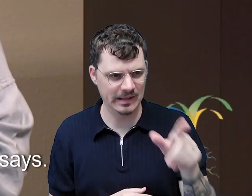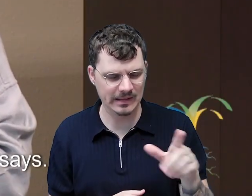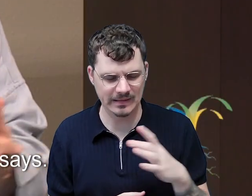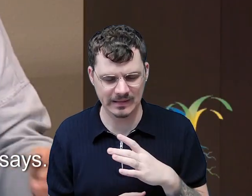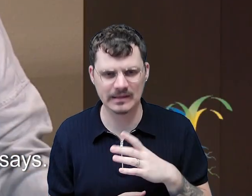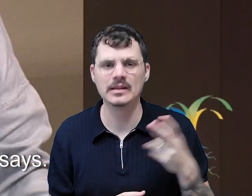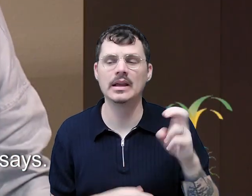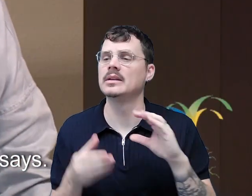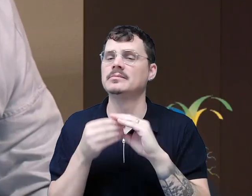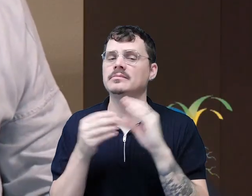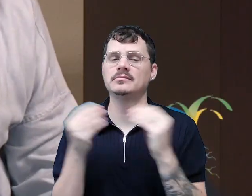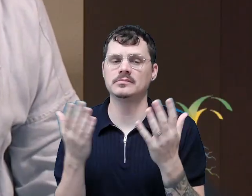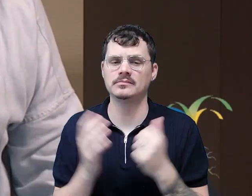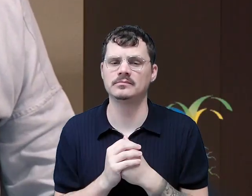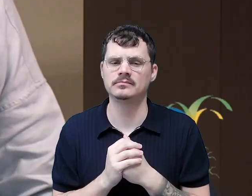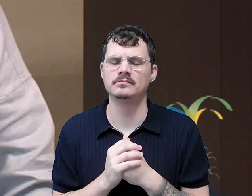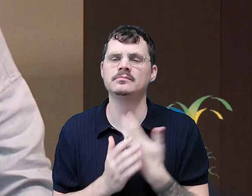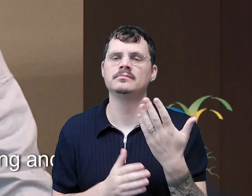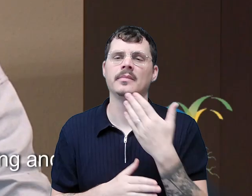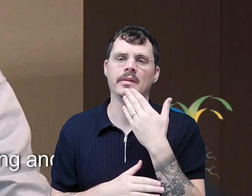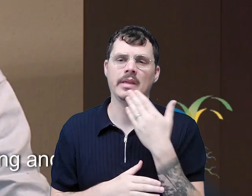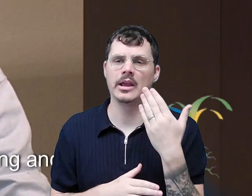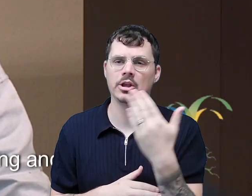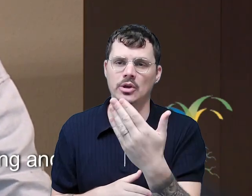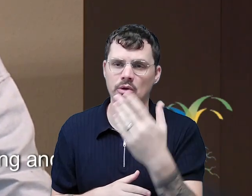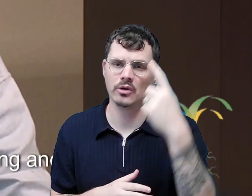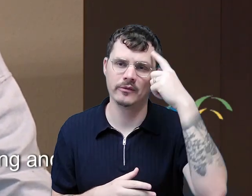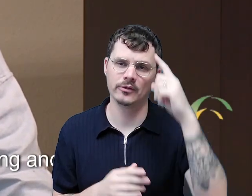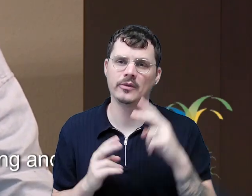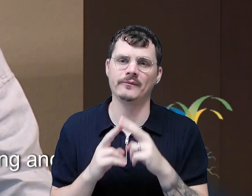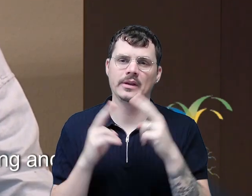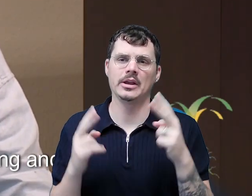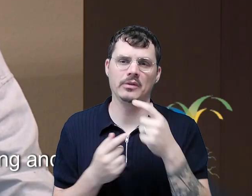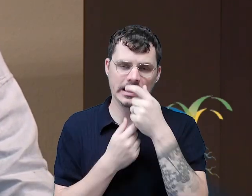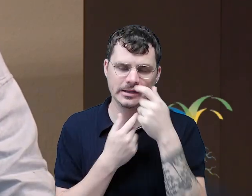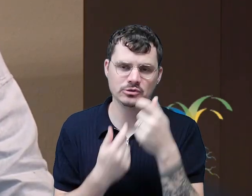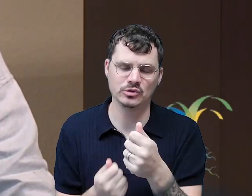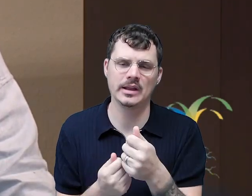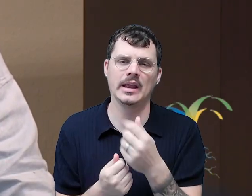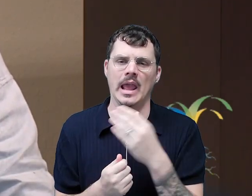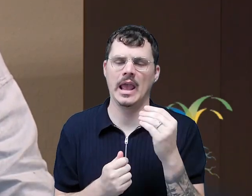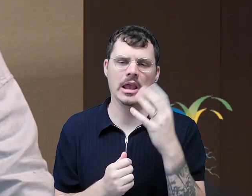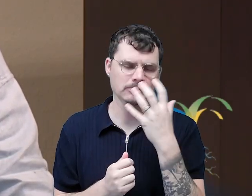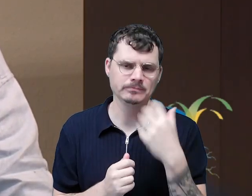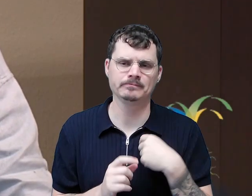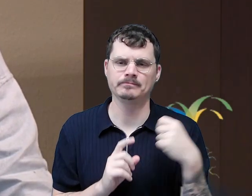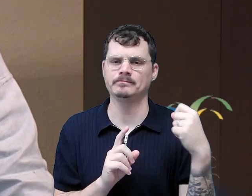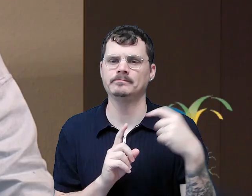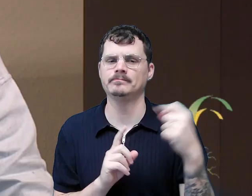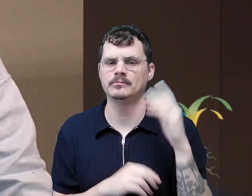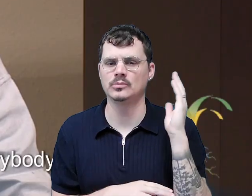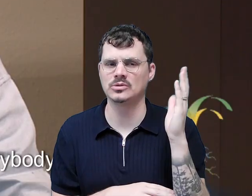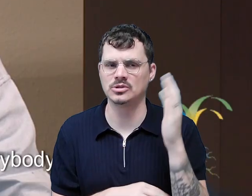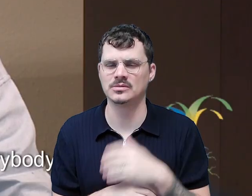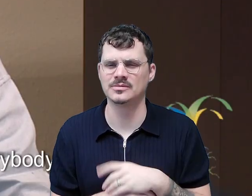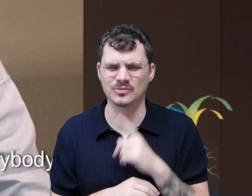And he says the thing he always says. Well, thank you for a very interesting and stimulating